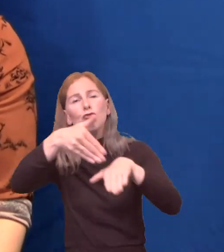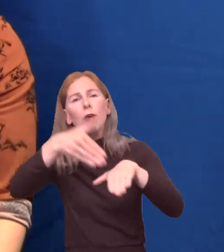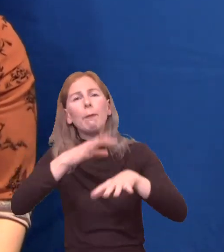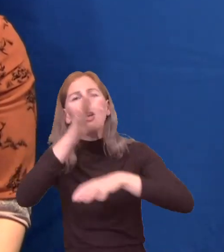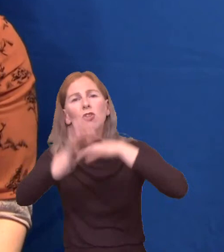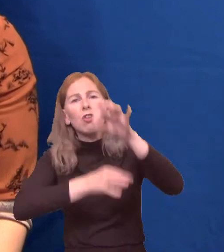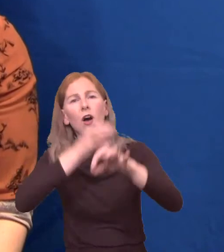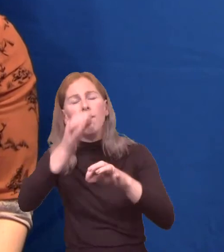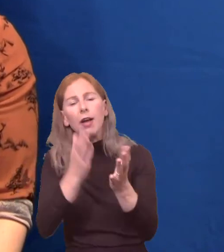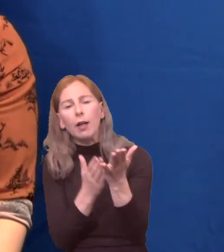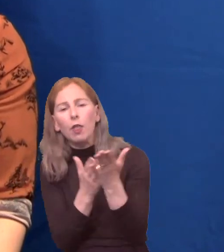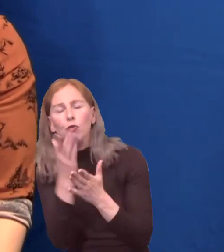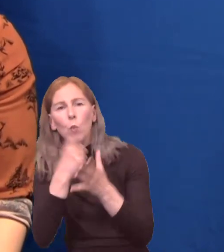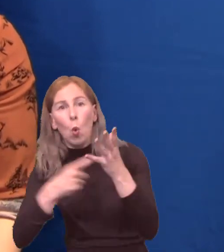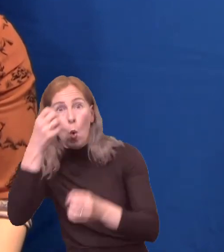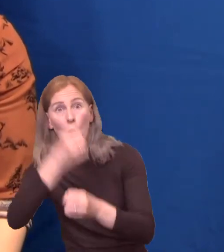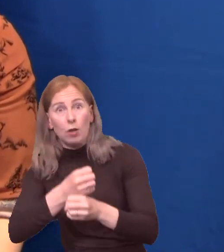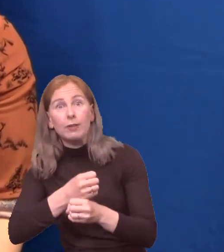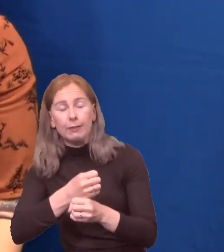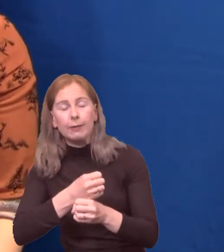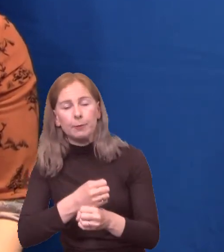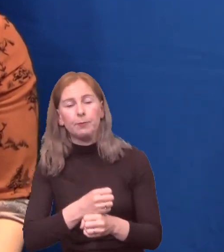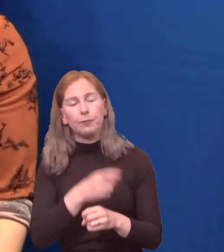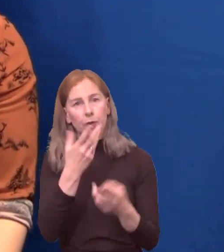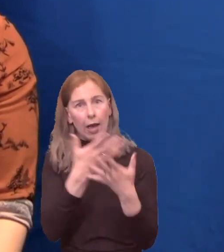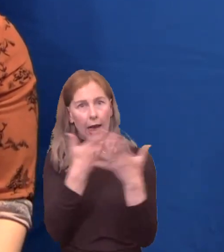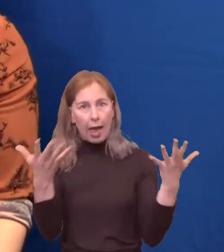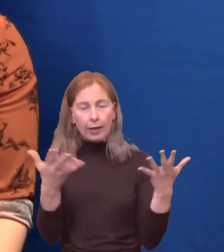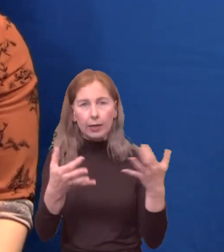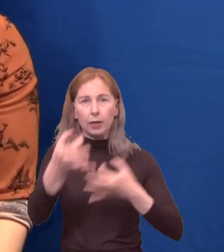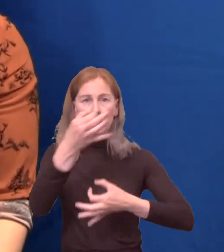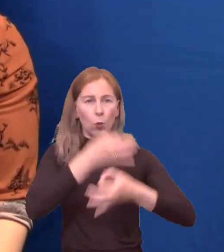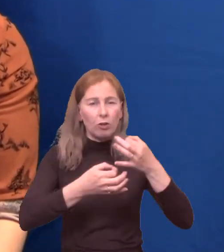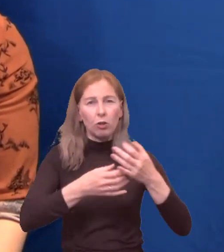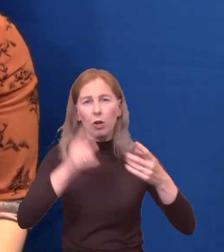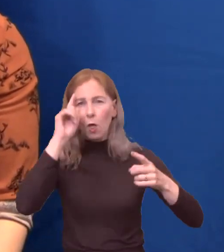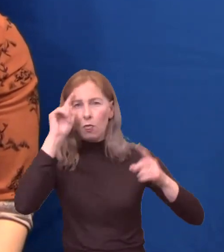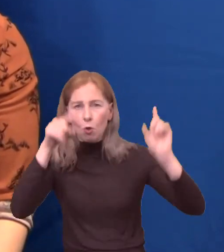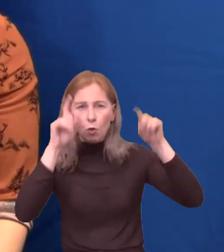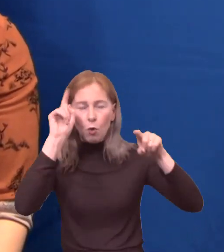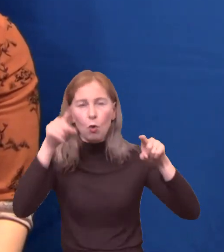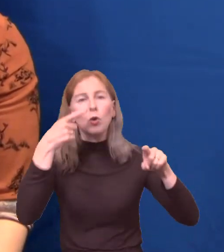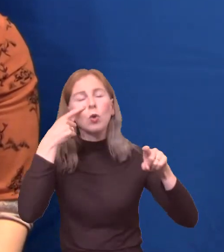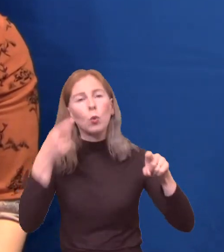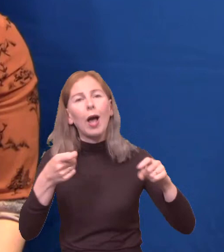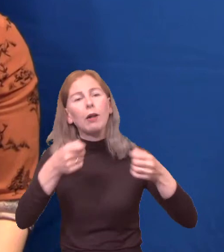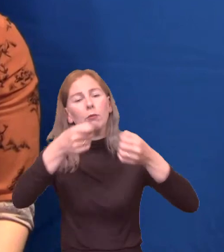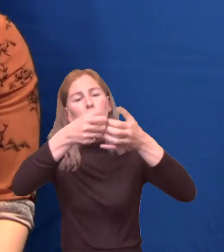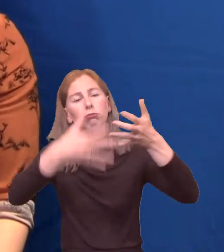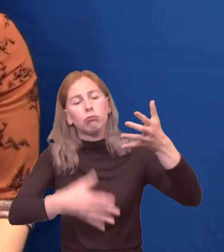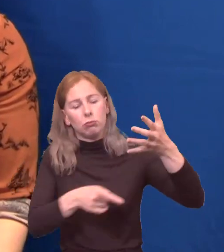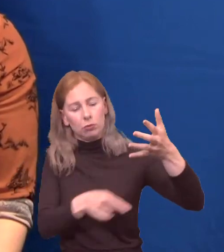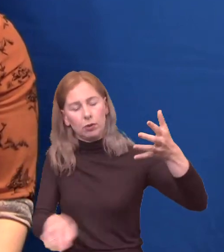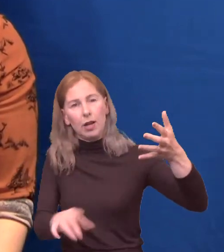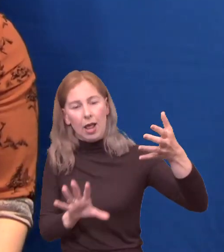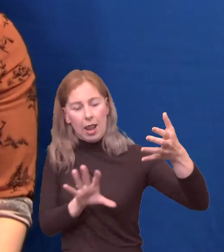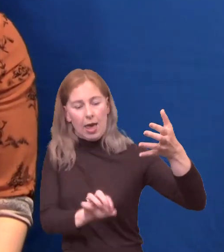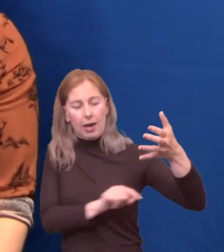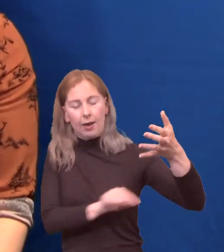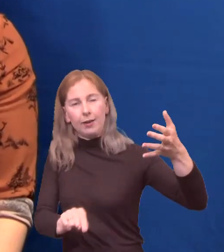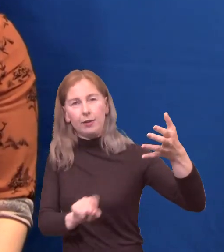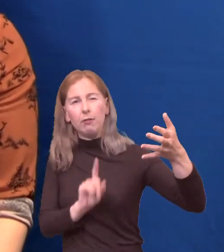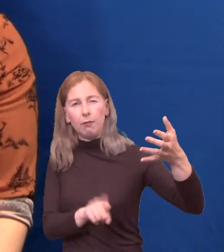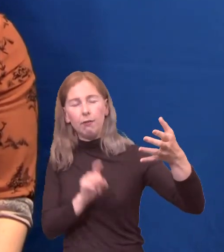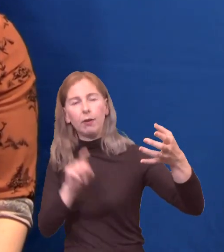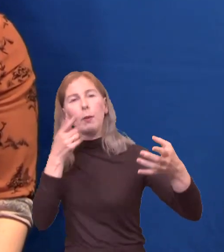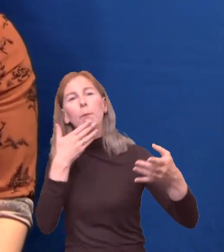if you have concerns or thoughts that you want to send to us, the link will be put in the chat by 7 o'clock. So please do get in